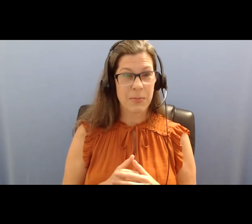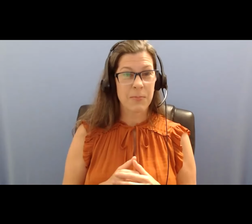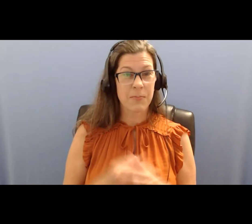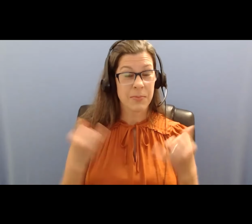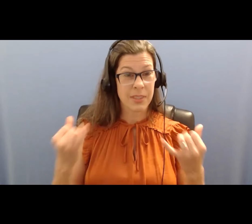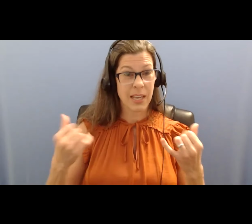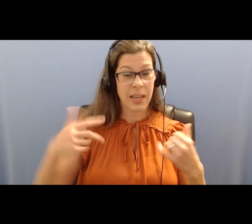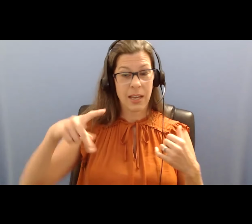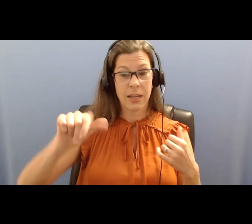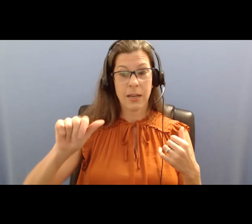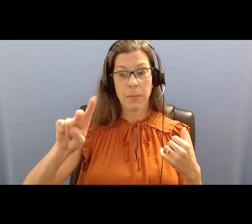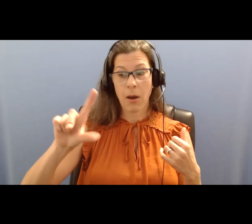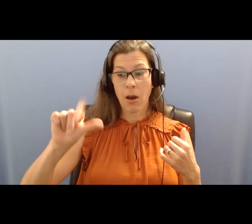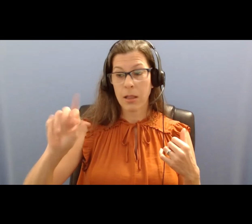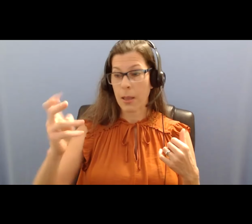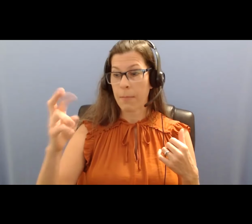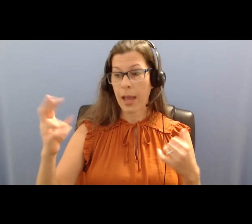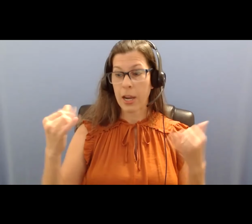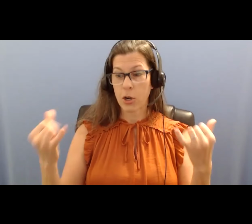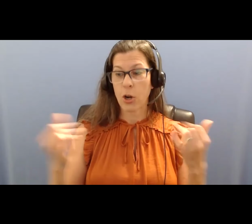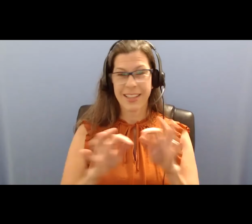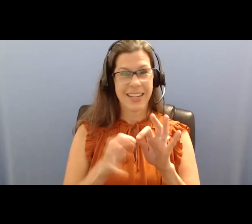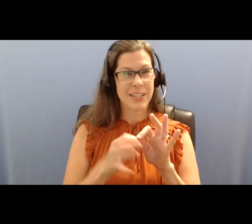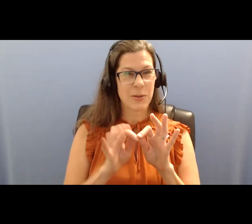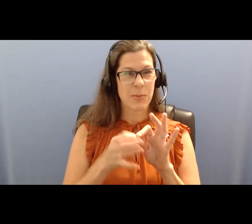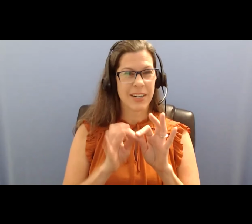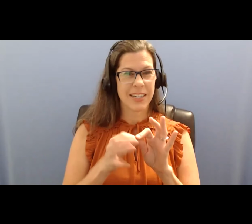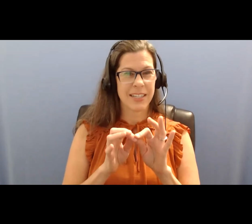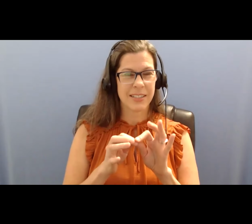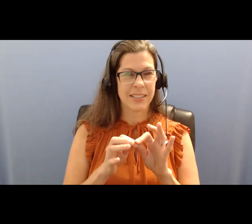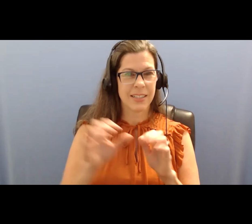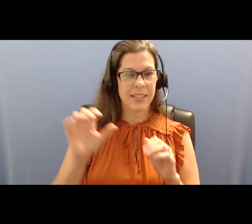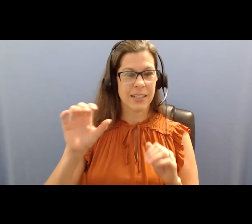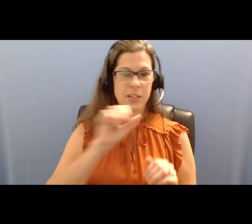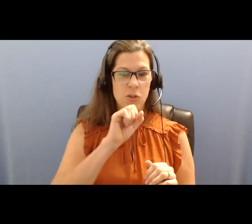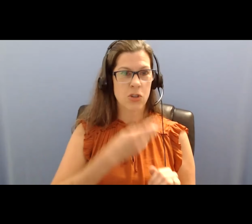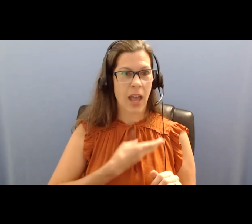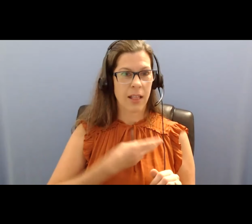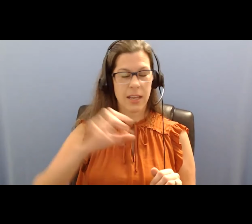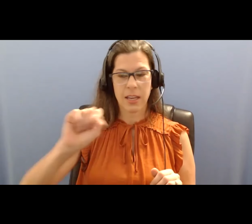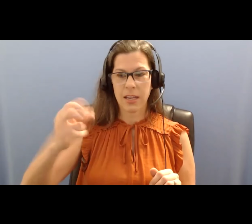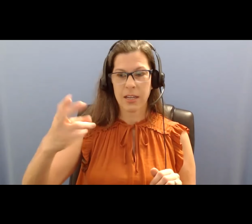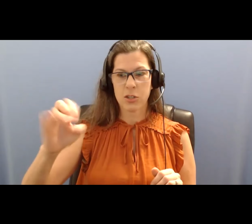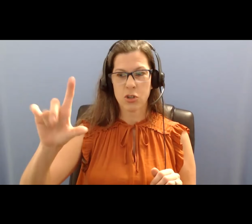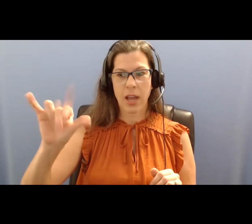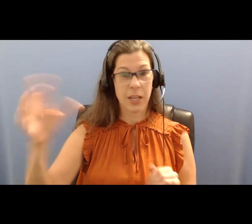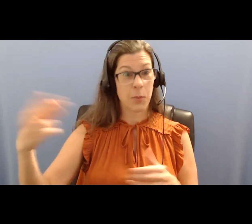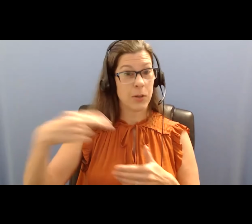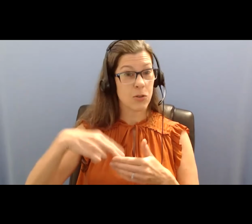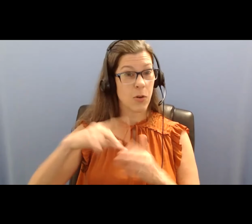now we have Paula Meyer, who's currently interpreting for us, and Shelley Hansen will be joining us a little bit